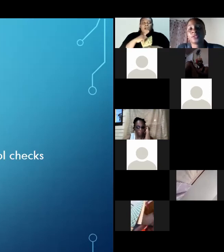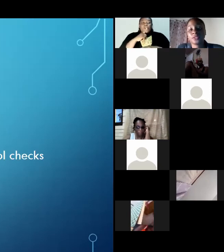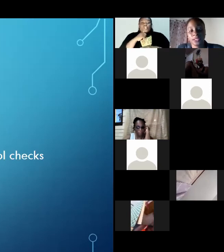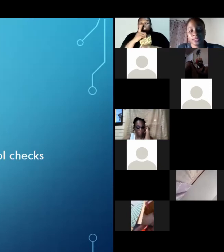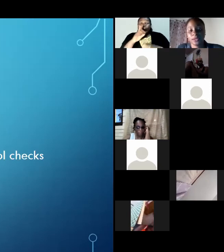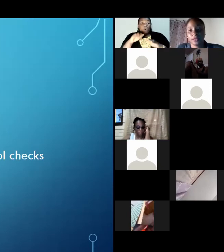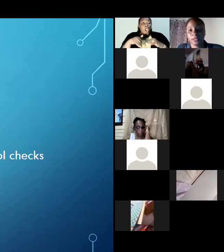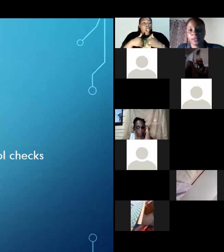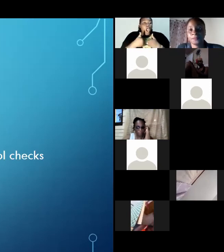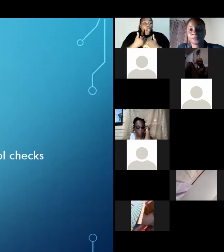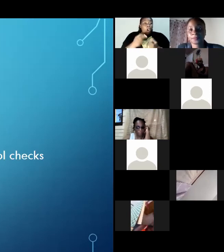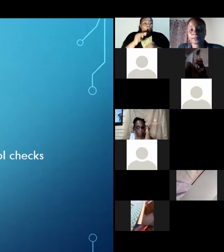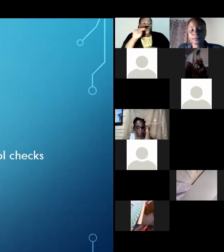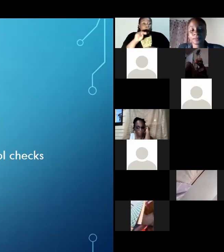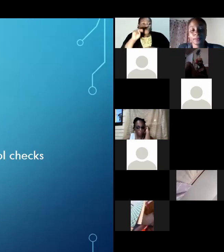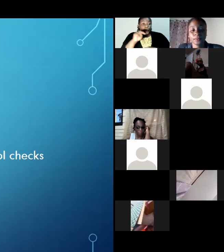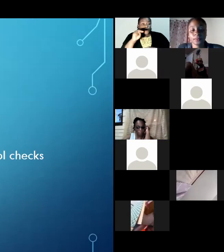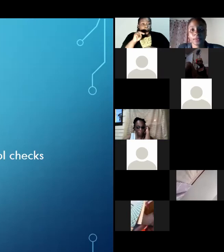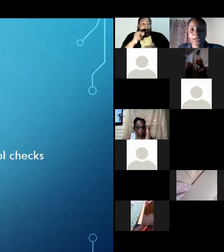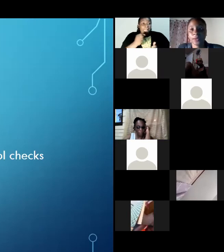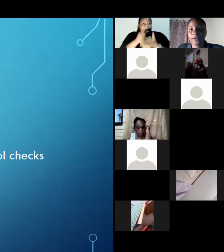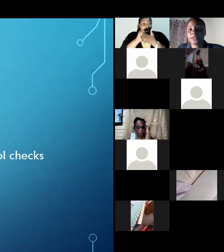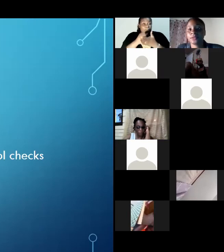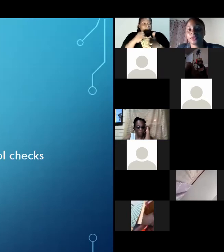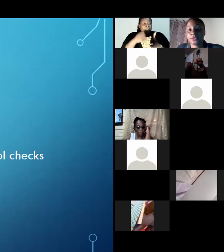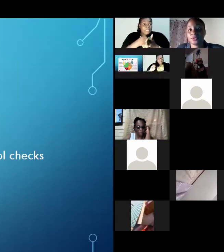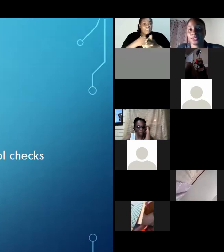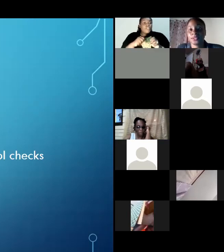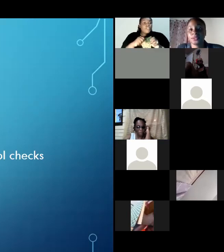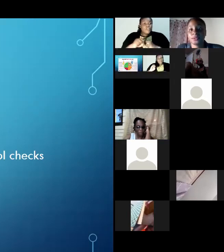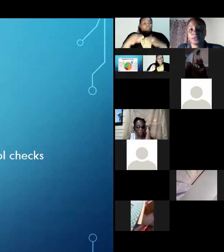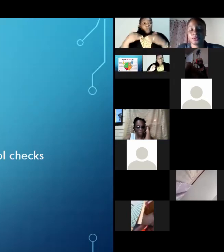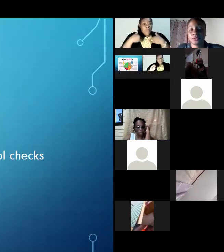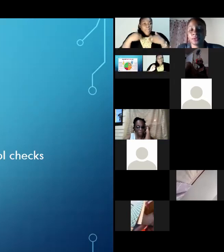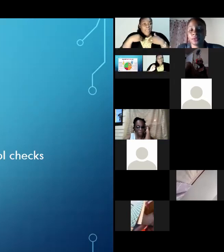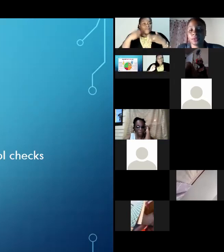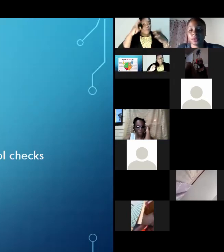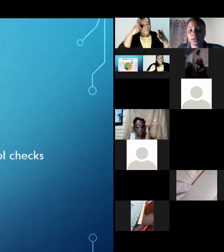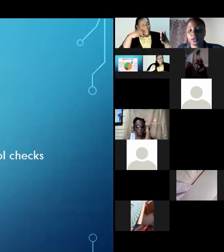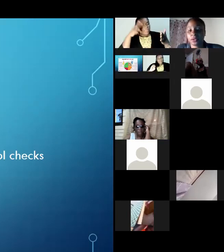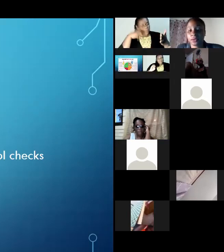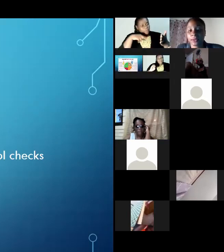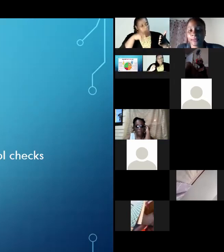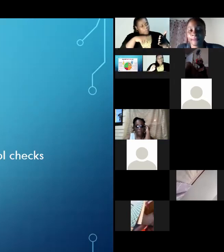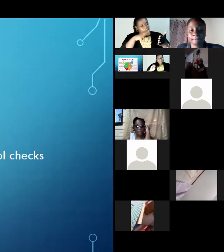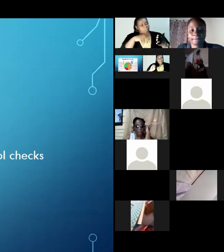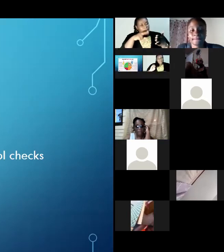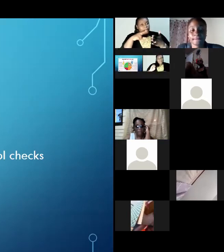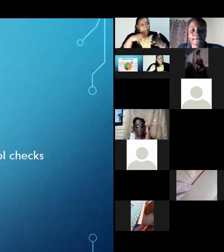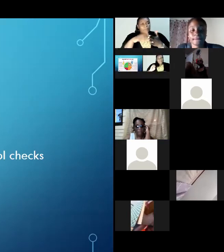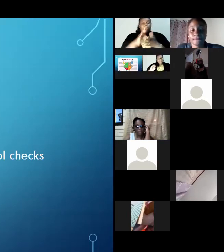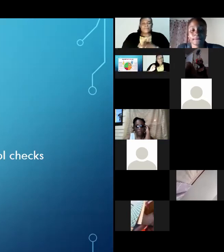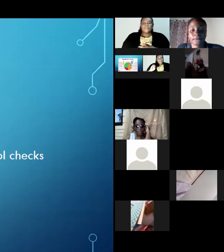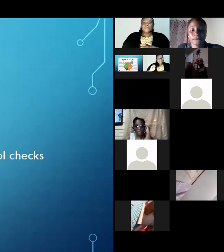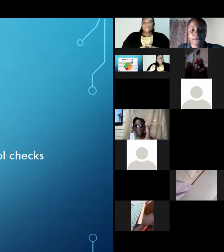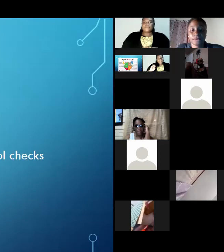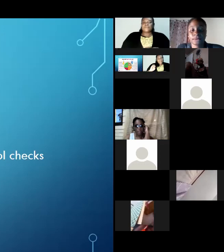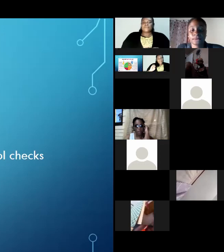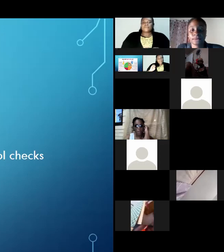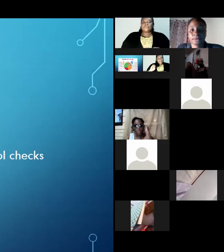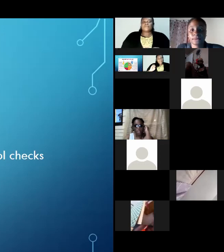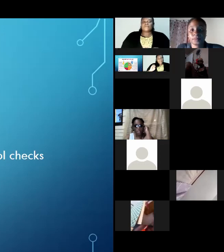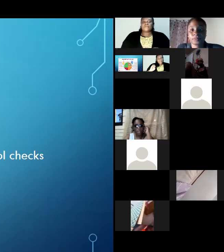answer the question entirely. I would have to research it. Okay. There's